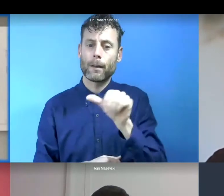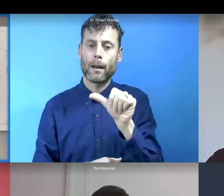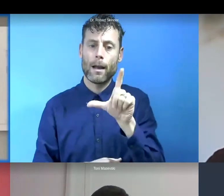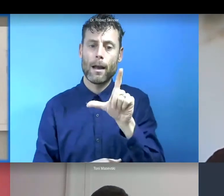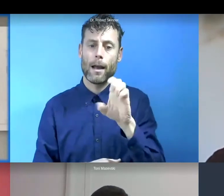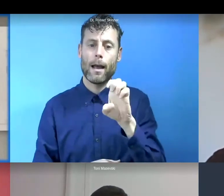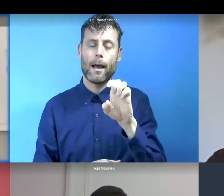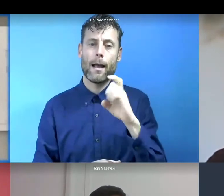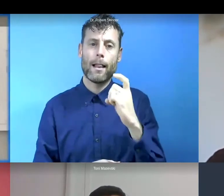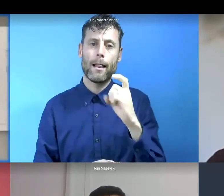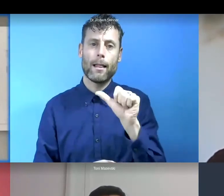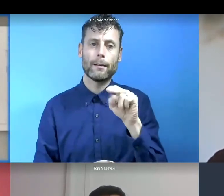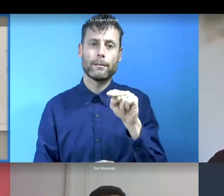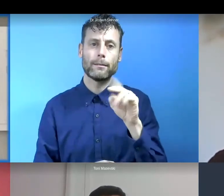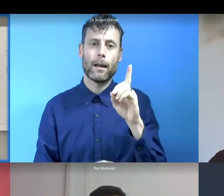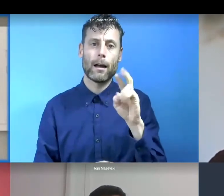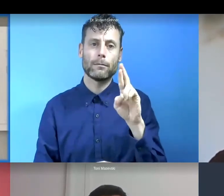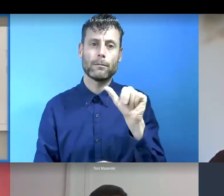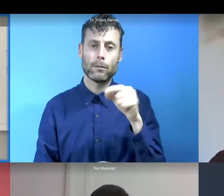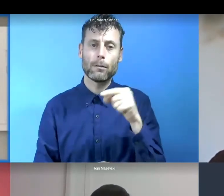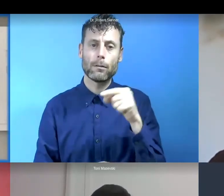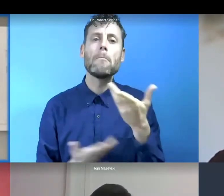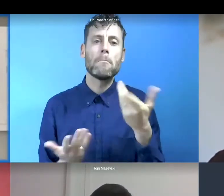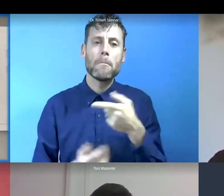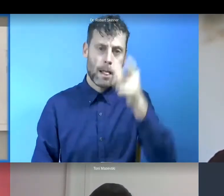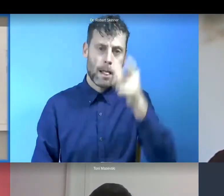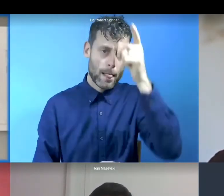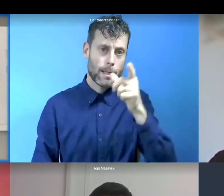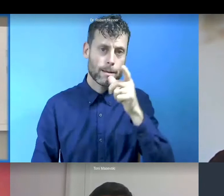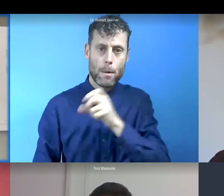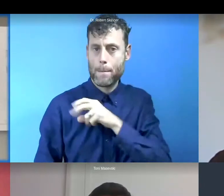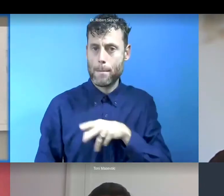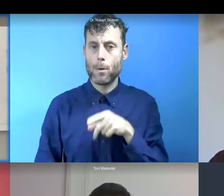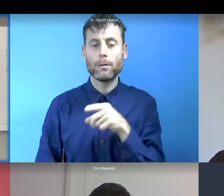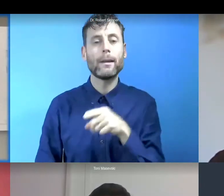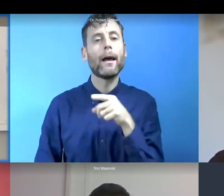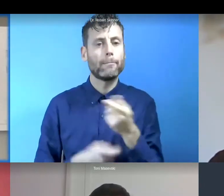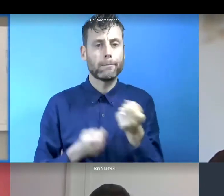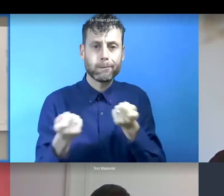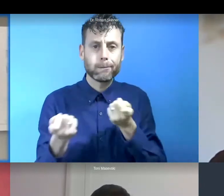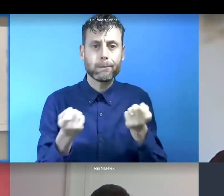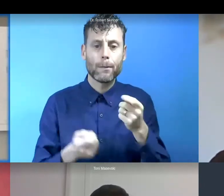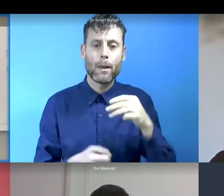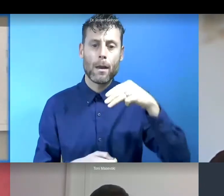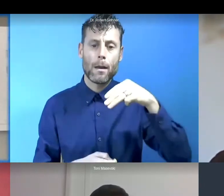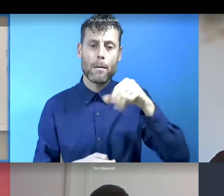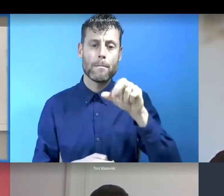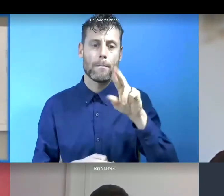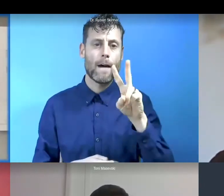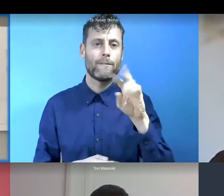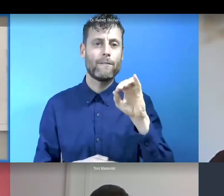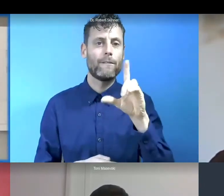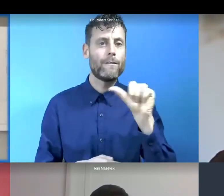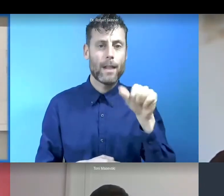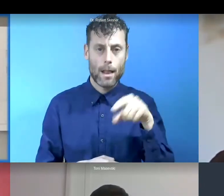of Lisbon. Alexandra is currently coordinating the Marvilla and Beato